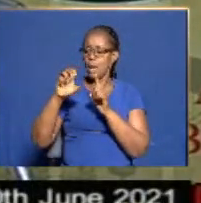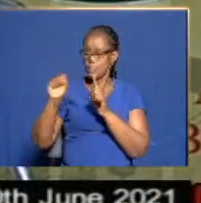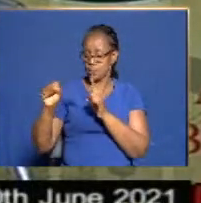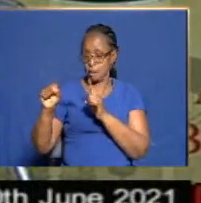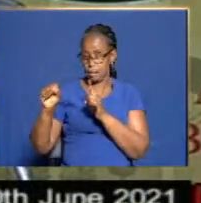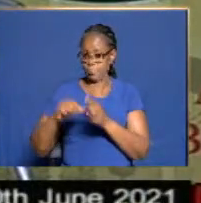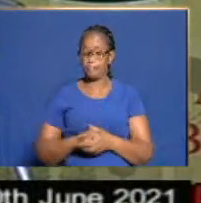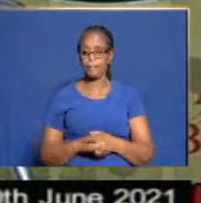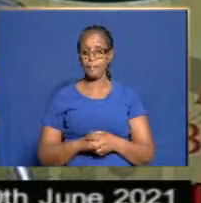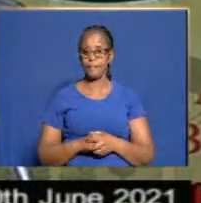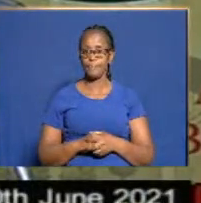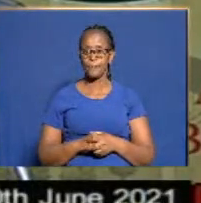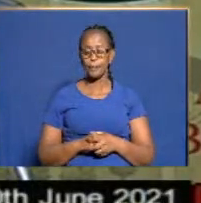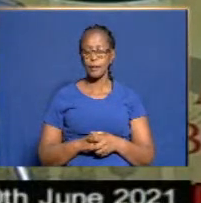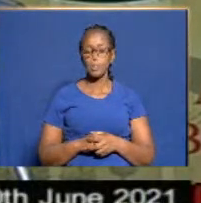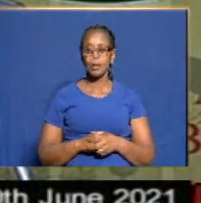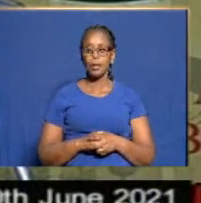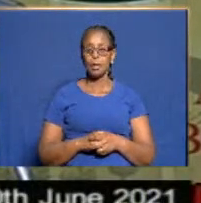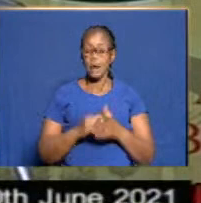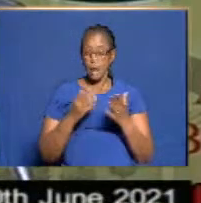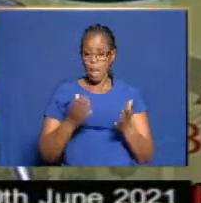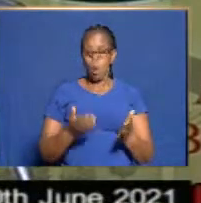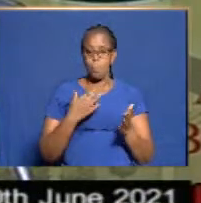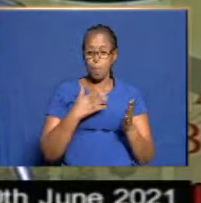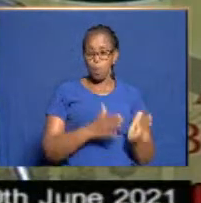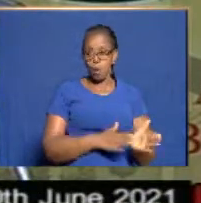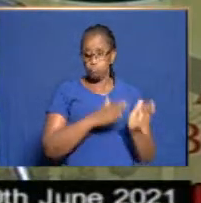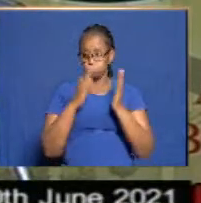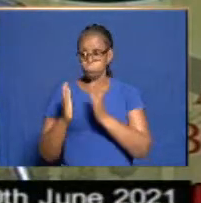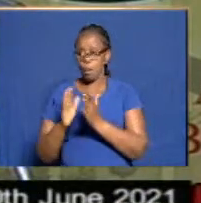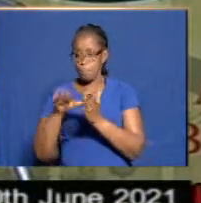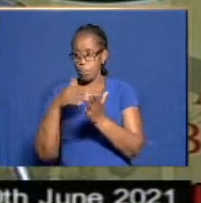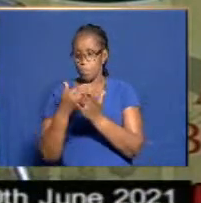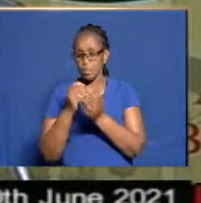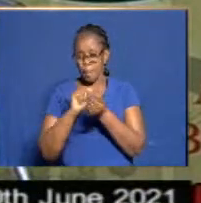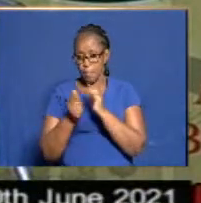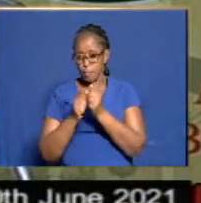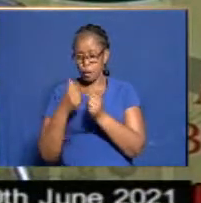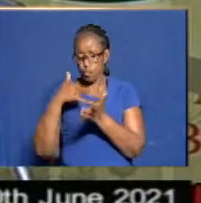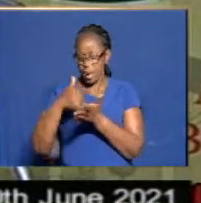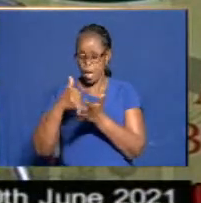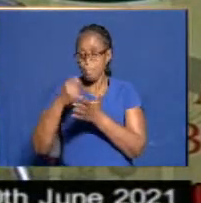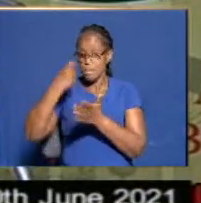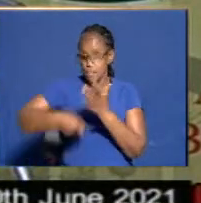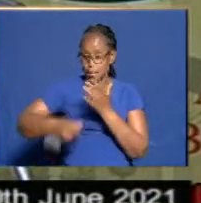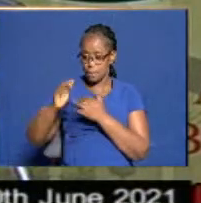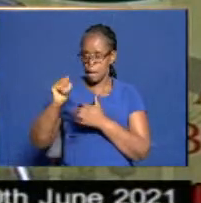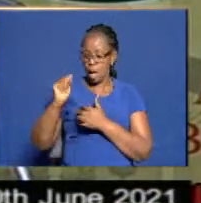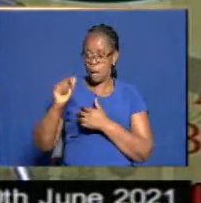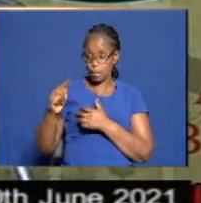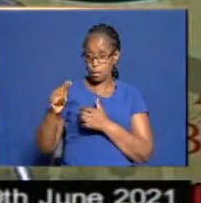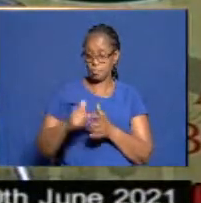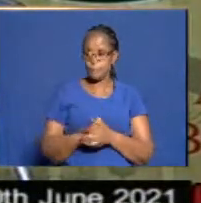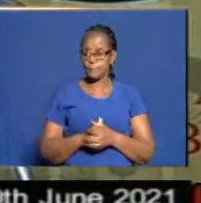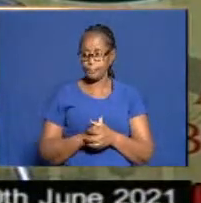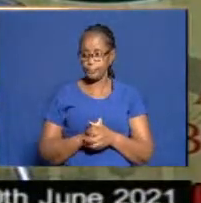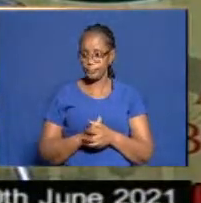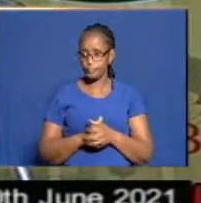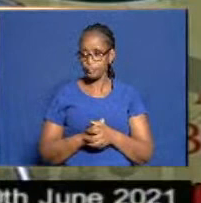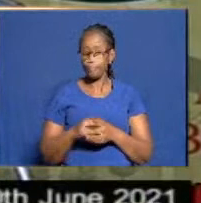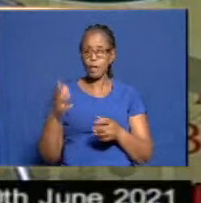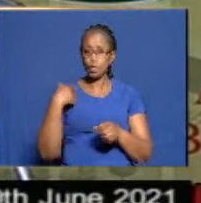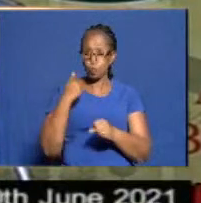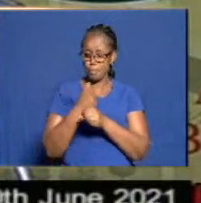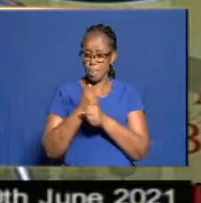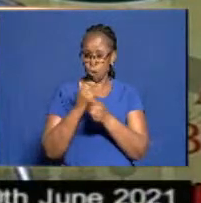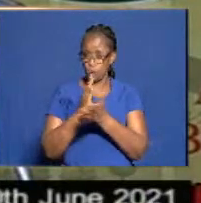Mr. Speaker, I now turn to the proposed amendments to the Income Tax Act. Mr. Speaker, to ensure equity